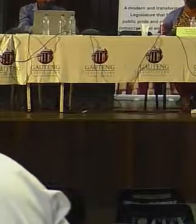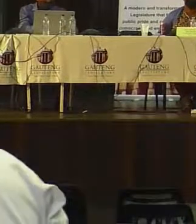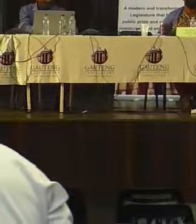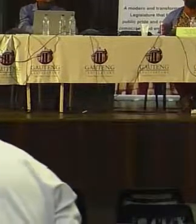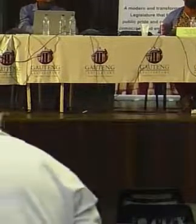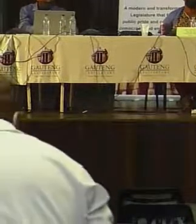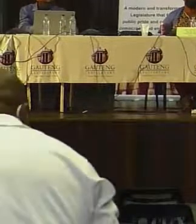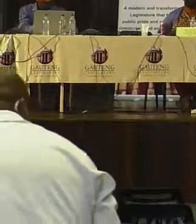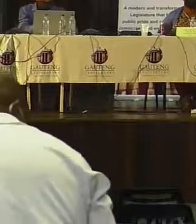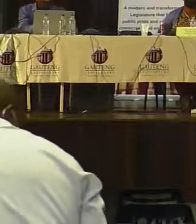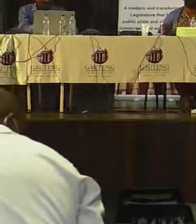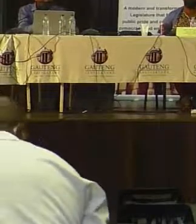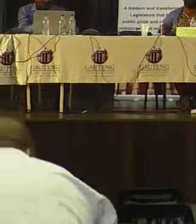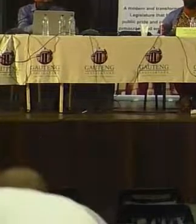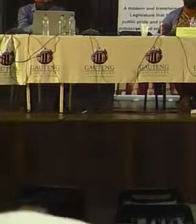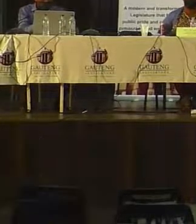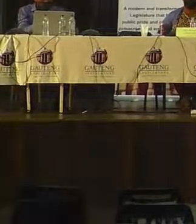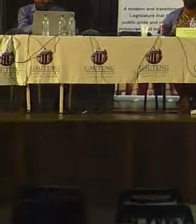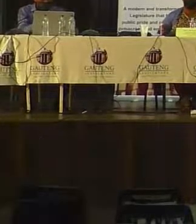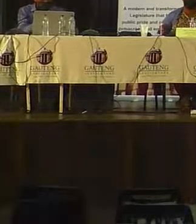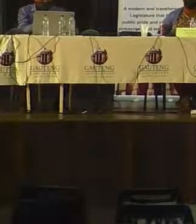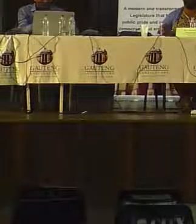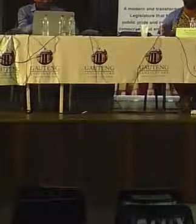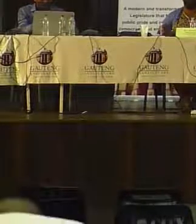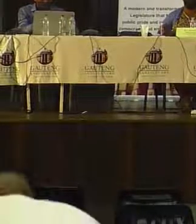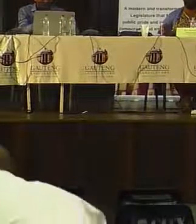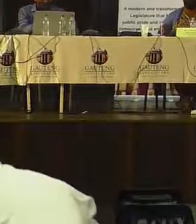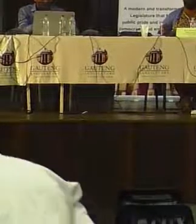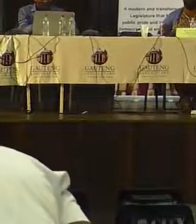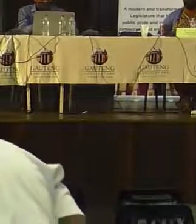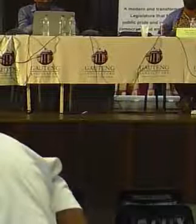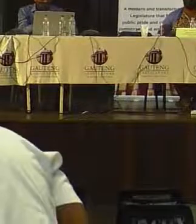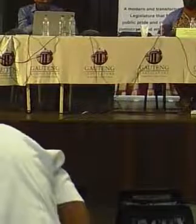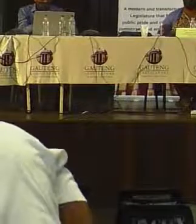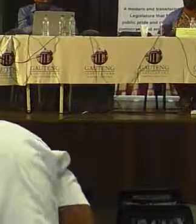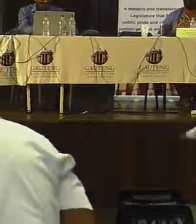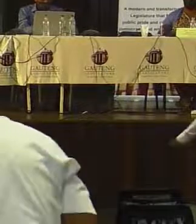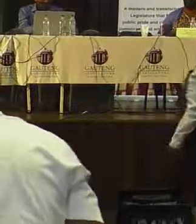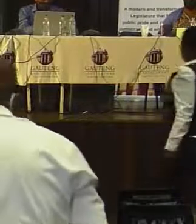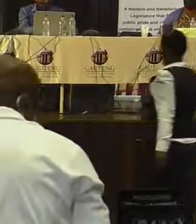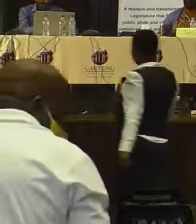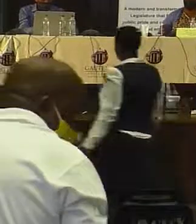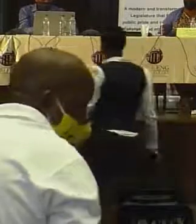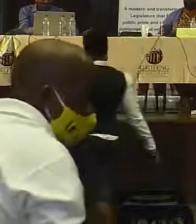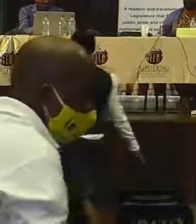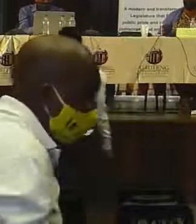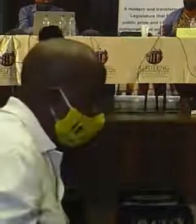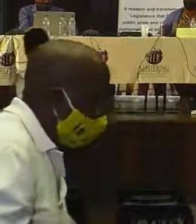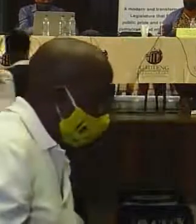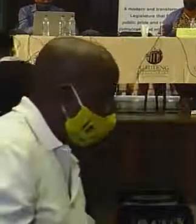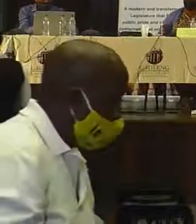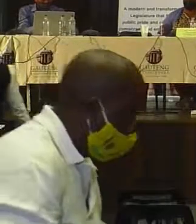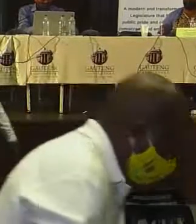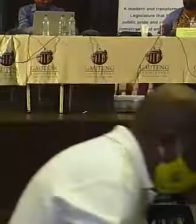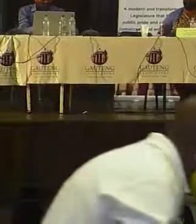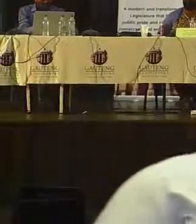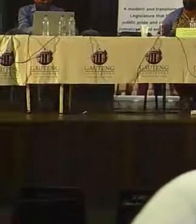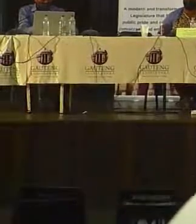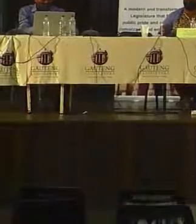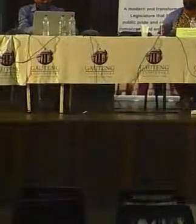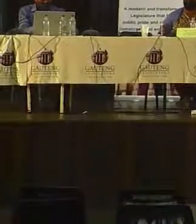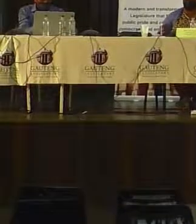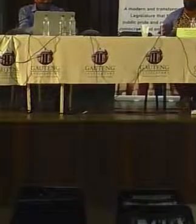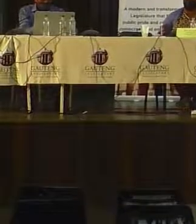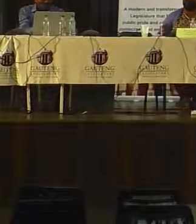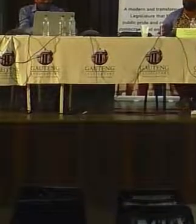from the department, thank you for being here. We have already thanked our stakeholders, but once again to all the stakeholders that joined us